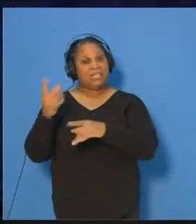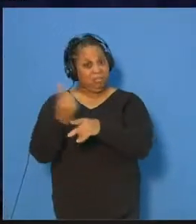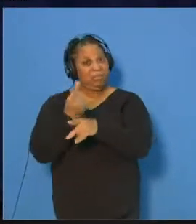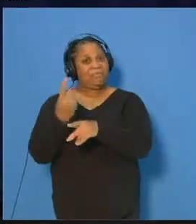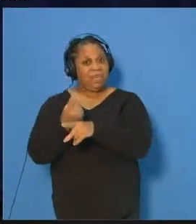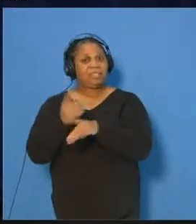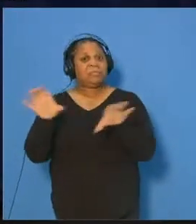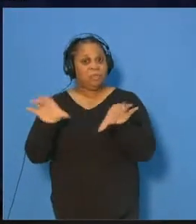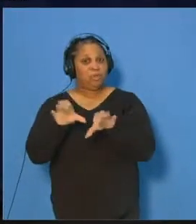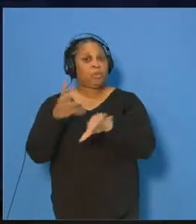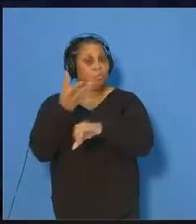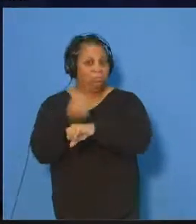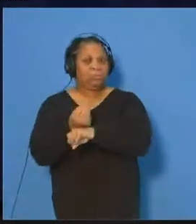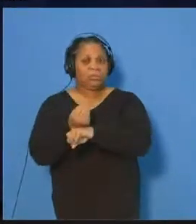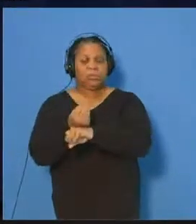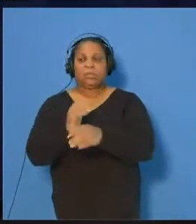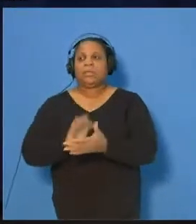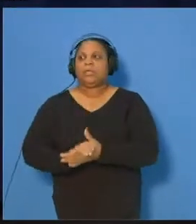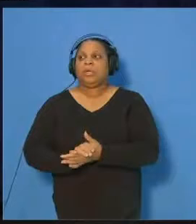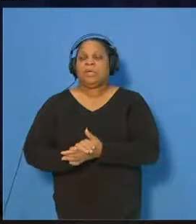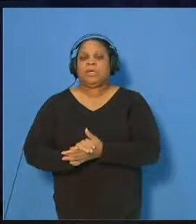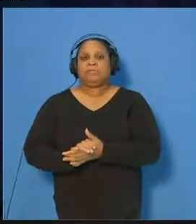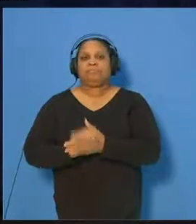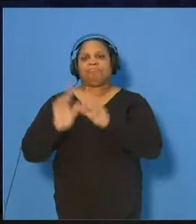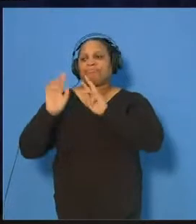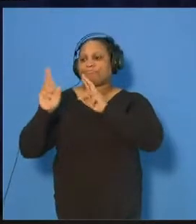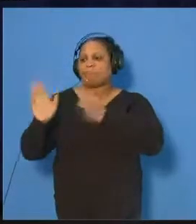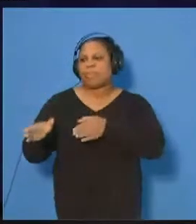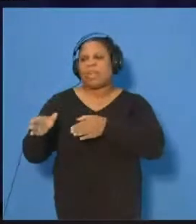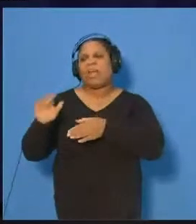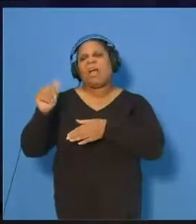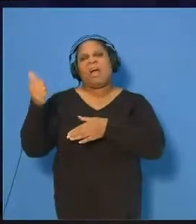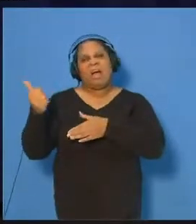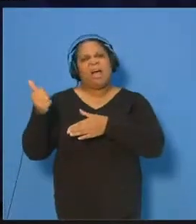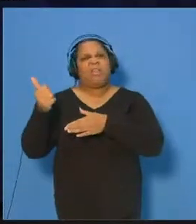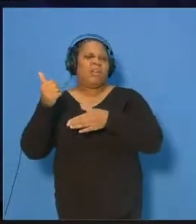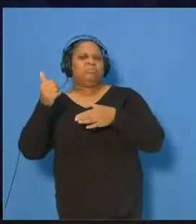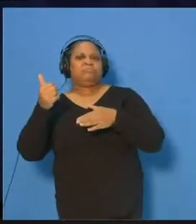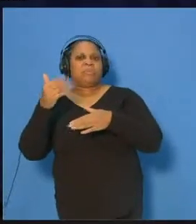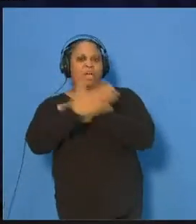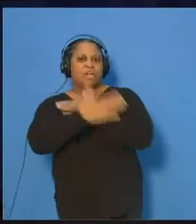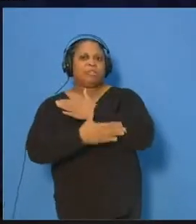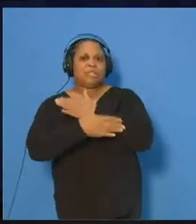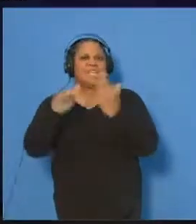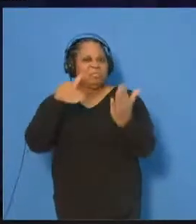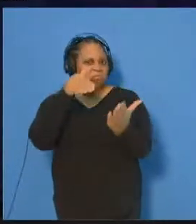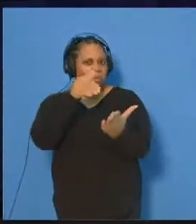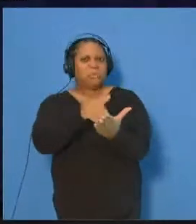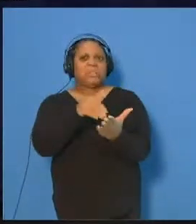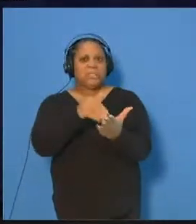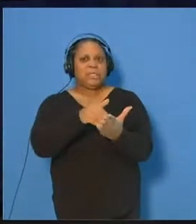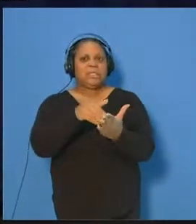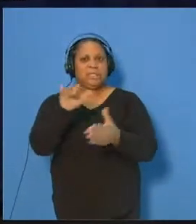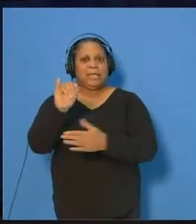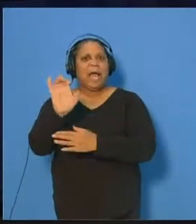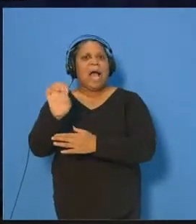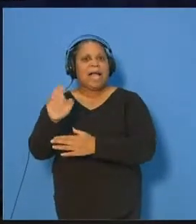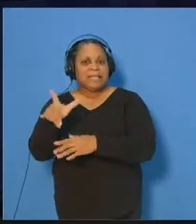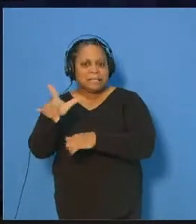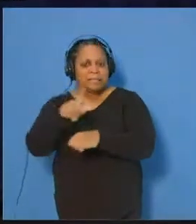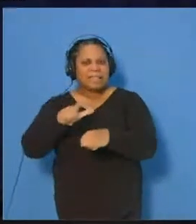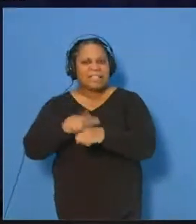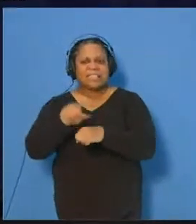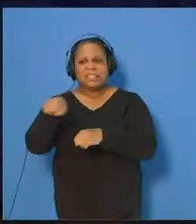was supposed to do. Other countries such as New Zealand, Australia, Iceland are working to eliminate the virus. They